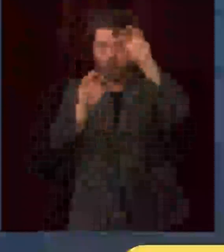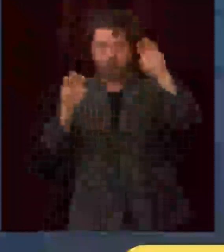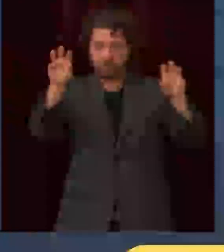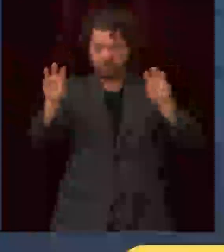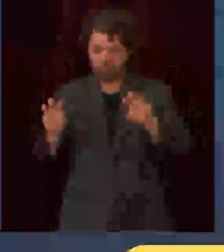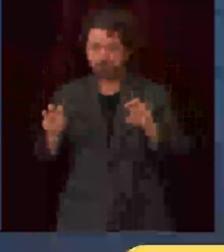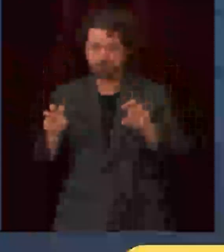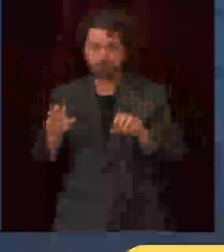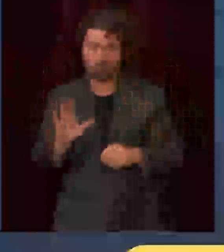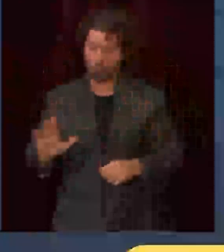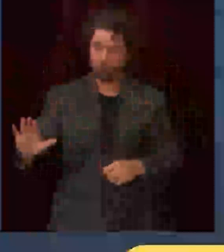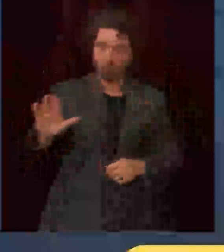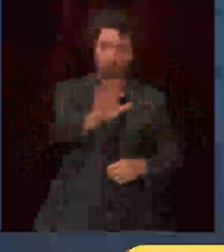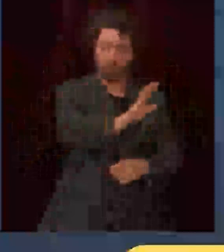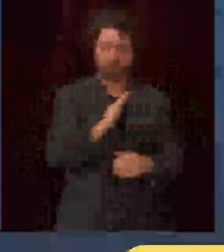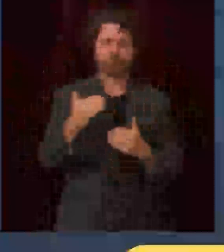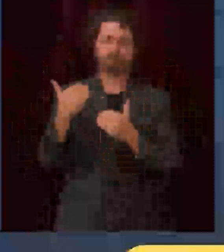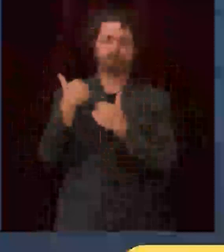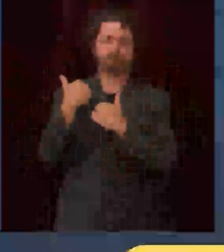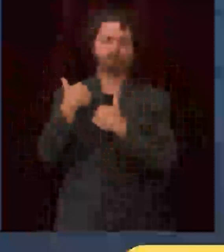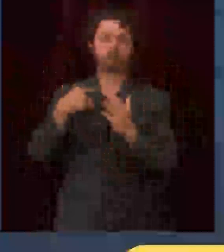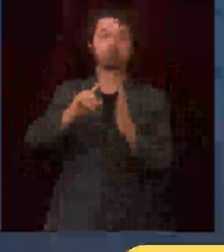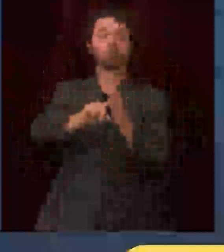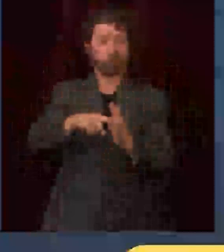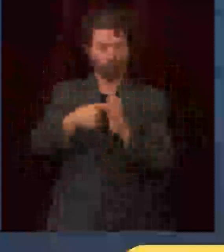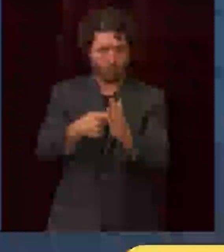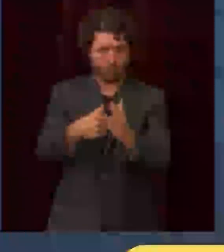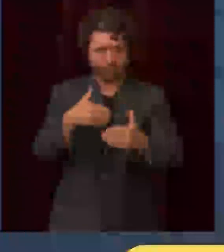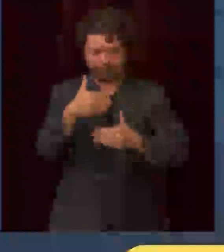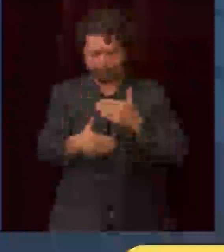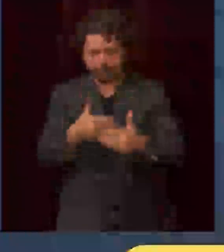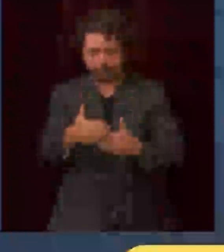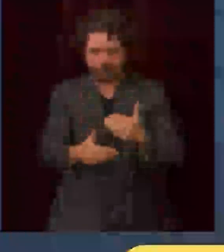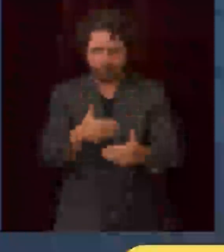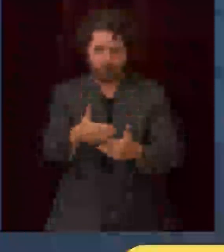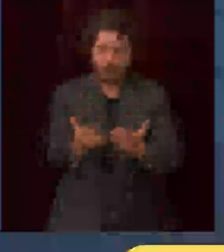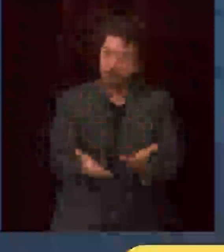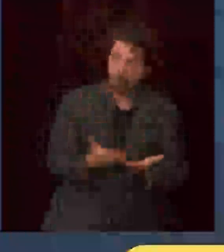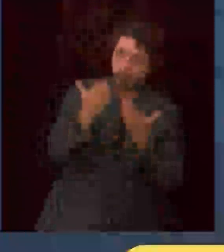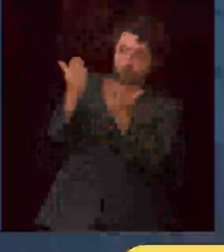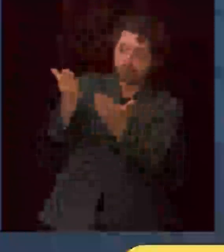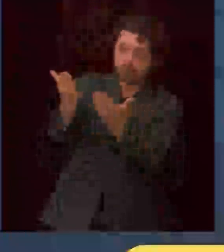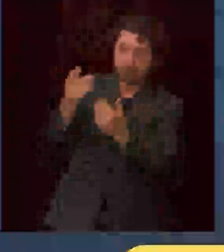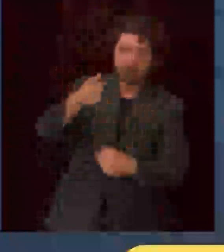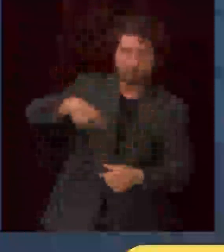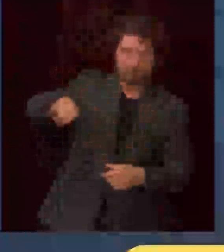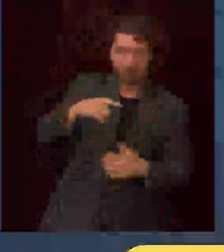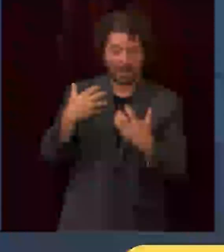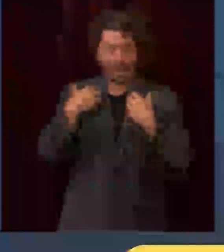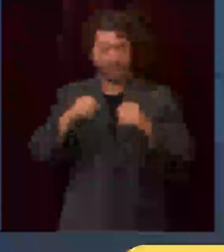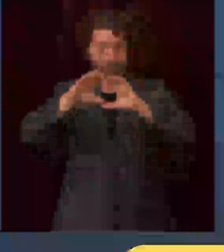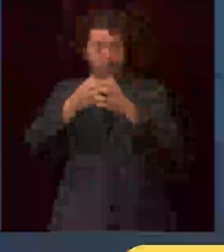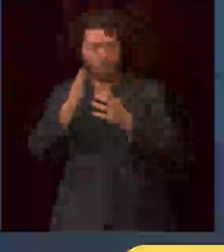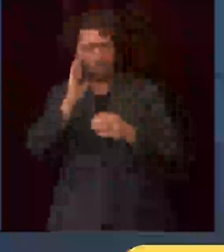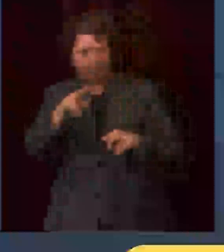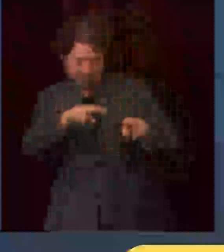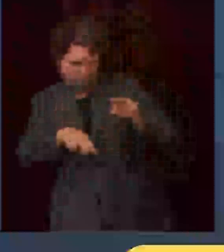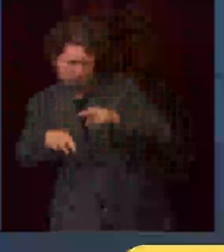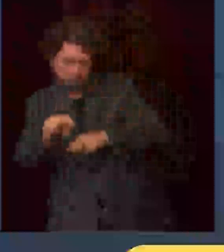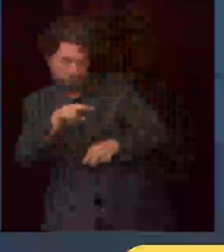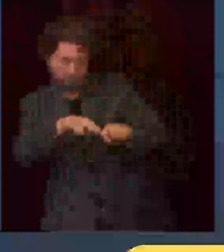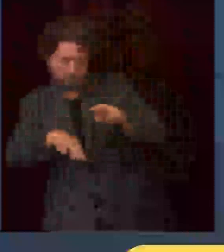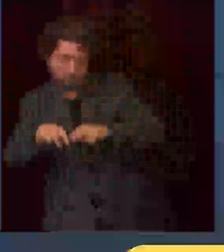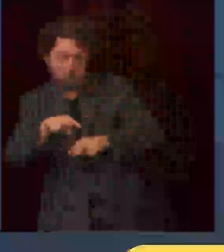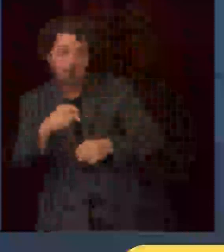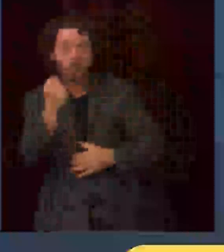really be counting on those health departments, and we're going to be counting on those local elected officials to be working with